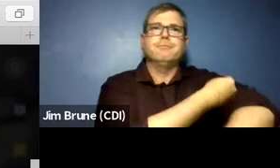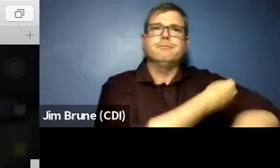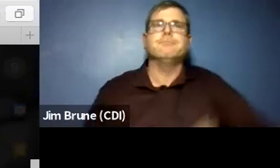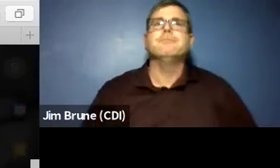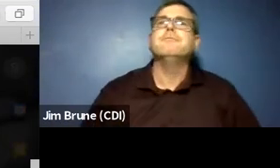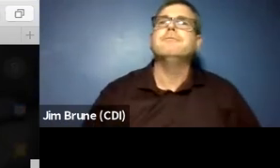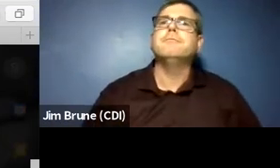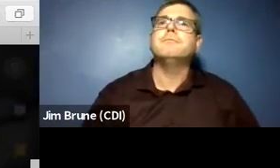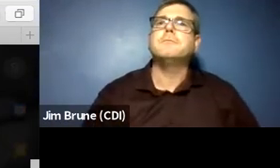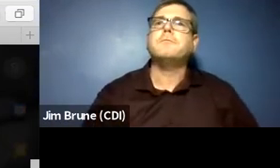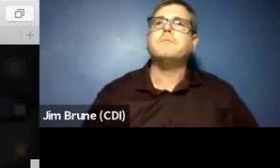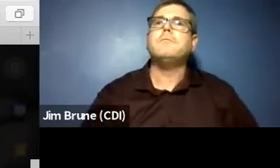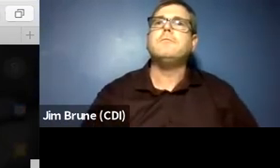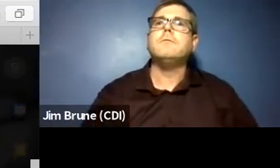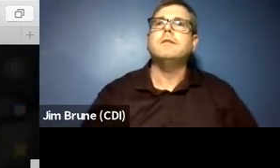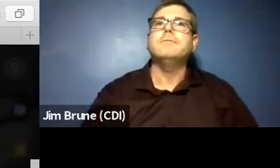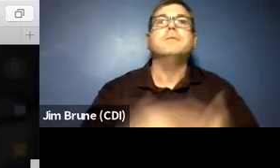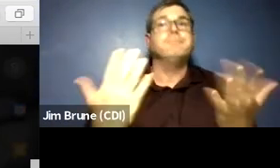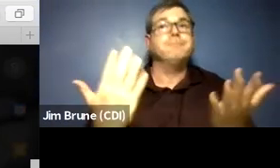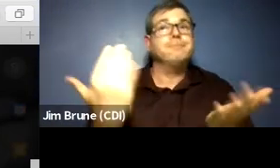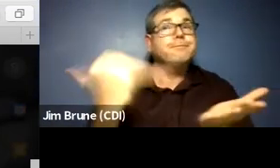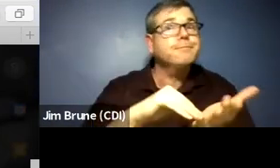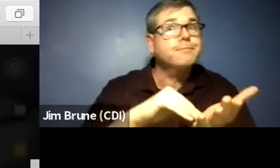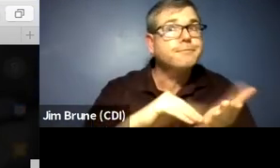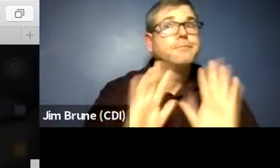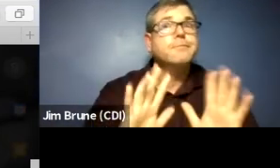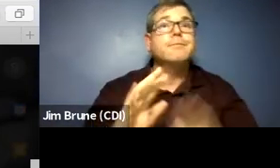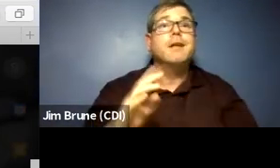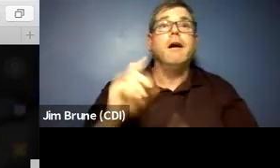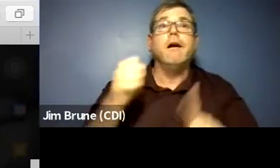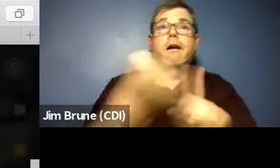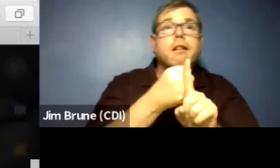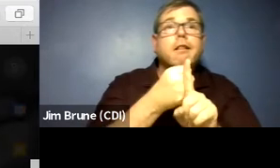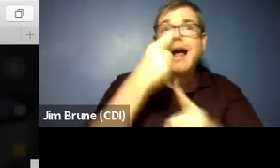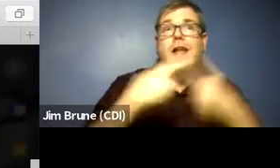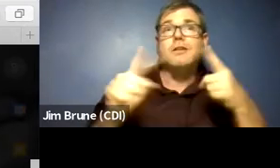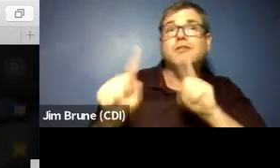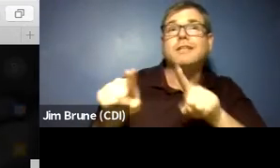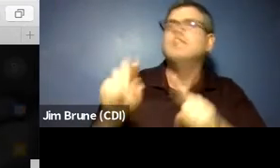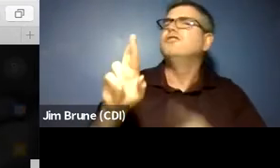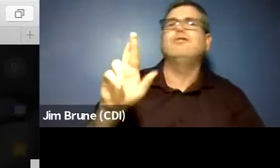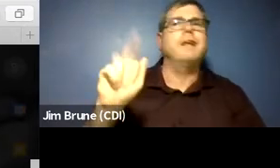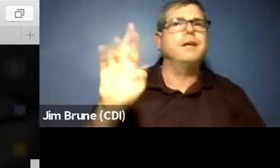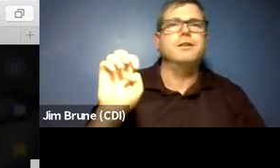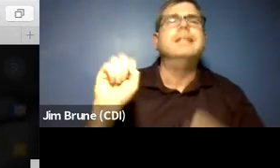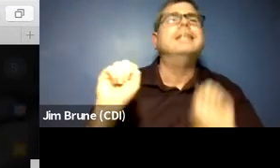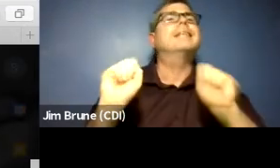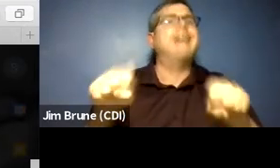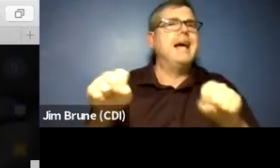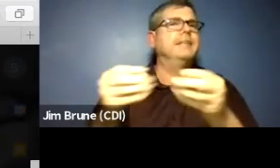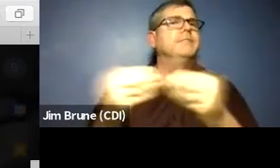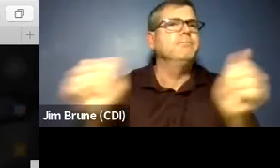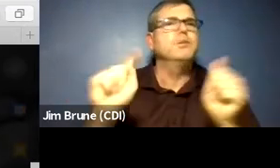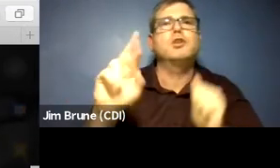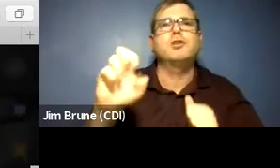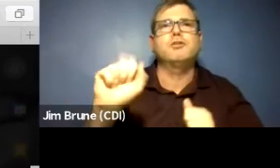So again, allergic reactions, rare and treatable, and caution to anyone who's had a history of an allergic reaction to a